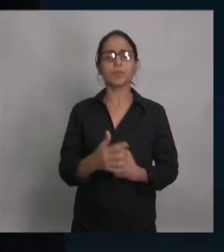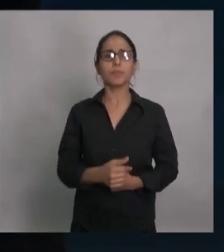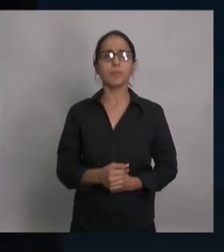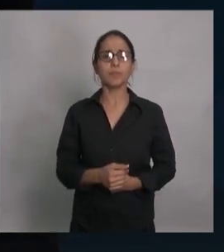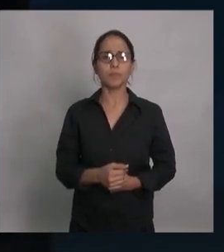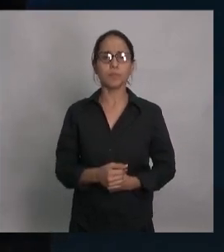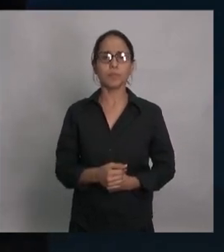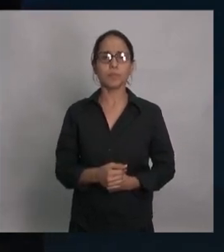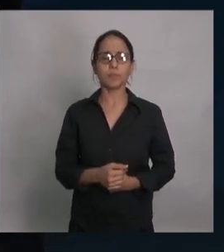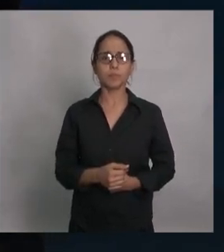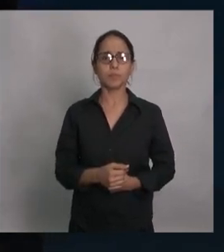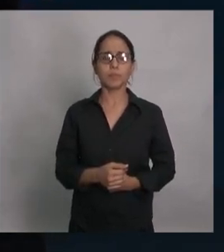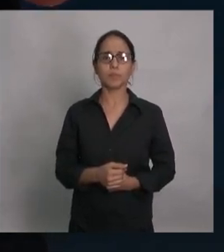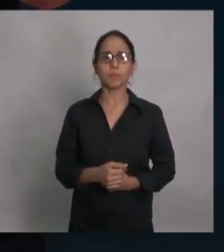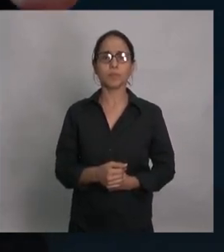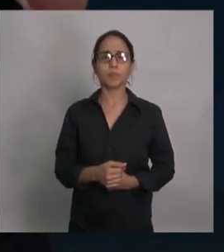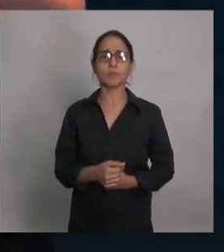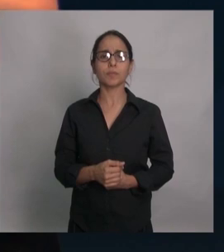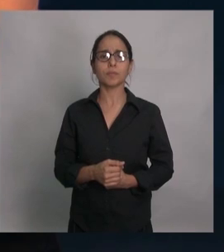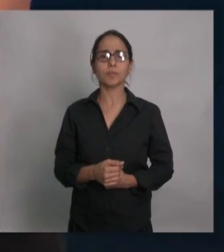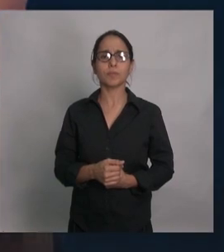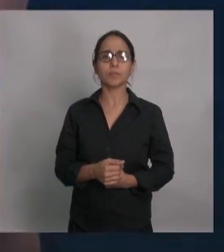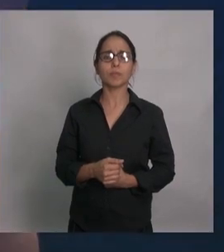luchar! ¡Libera! ¡Libera!